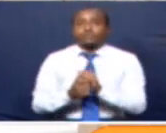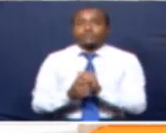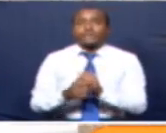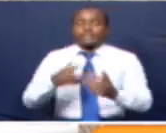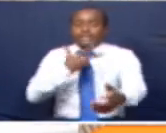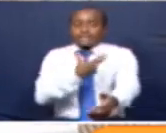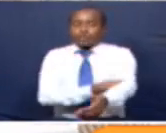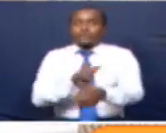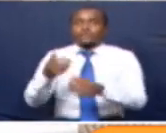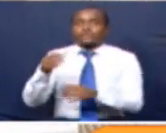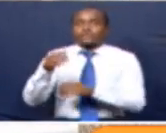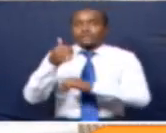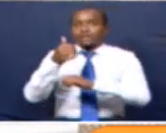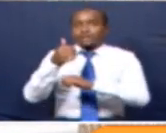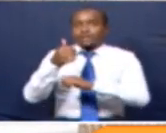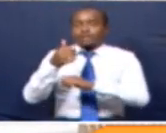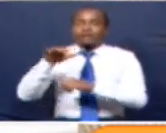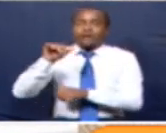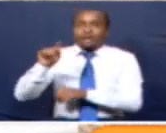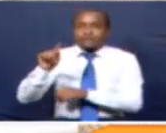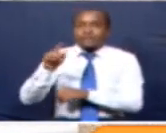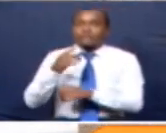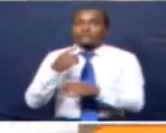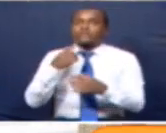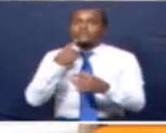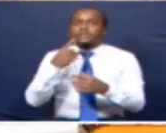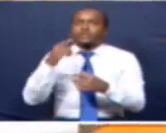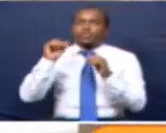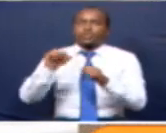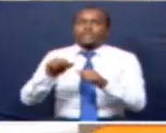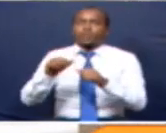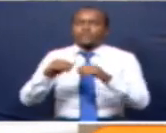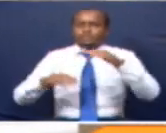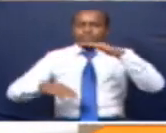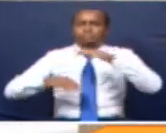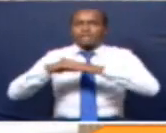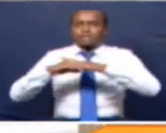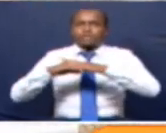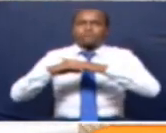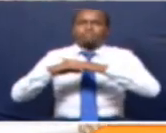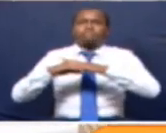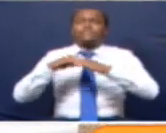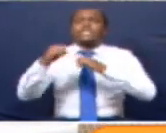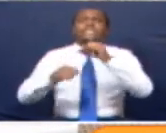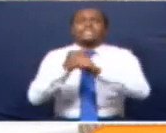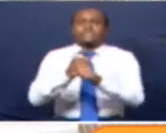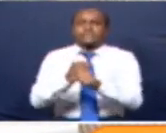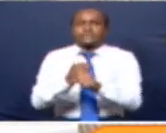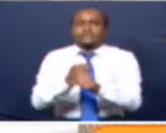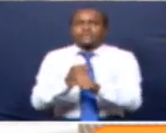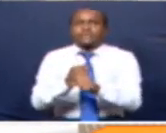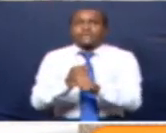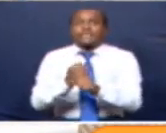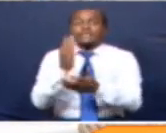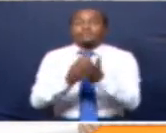Act mm-hmm. has got these sentences that talk about you can only sentence this much, between fines of this much, and they're quite extreme